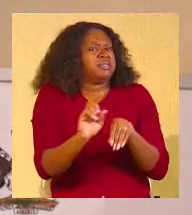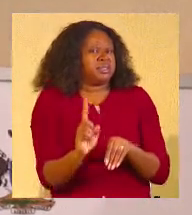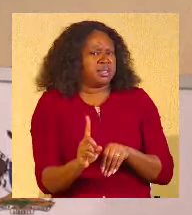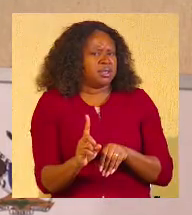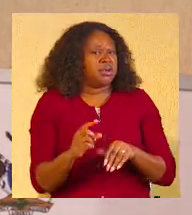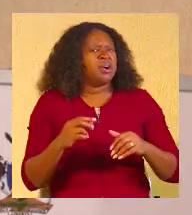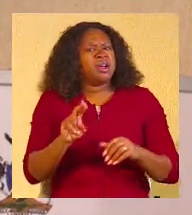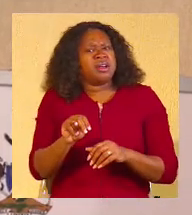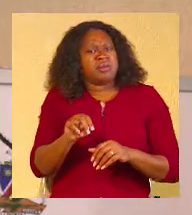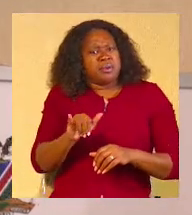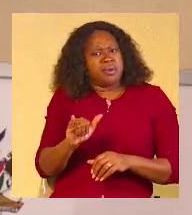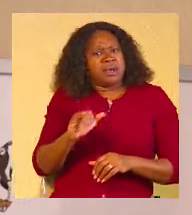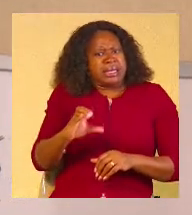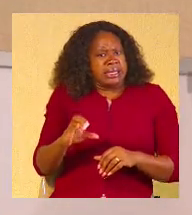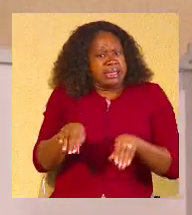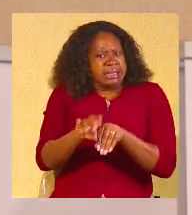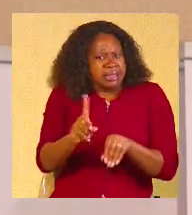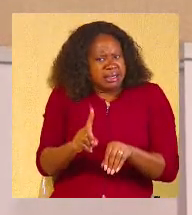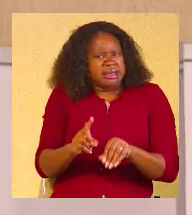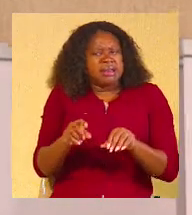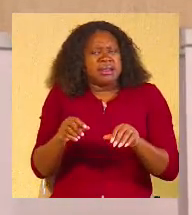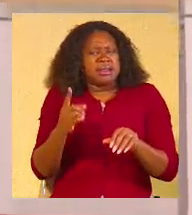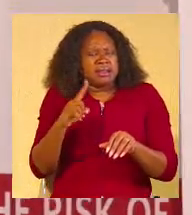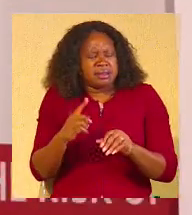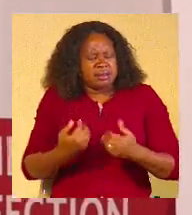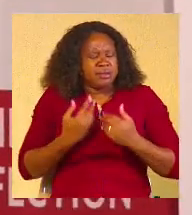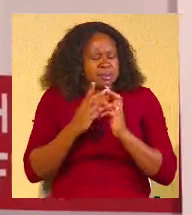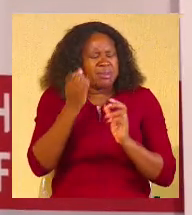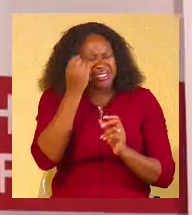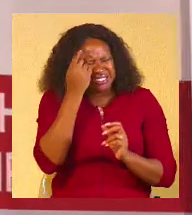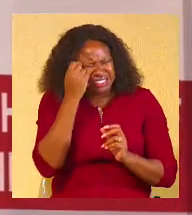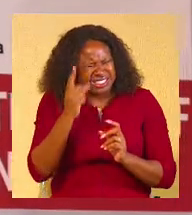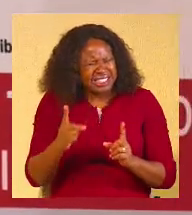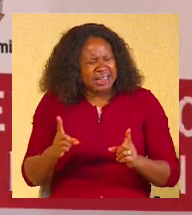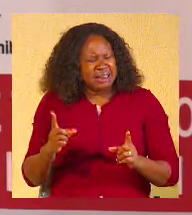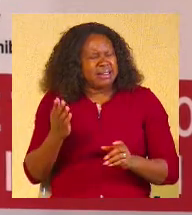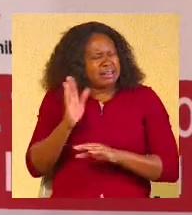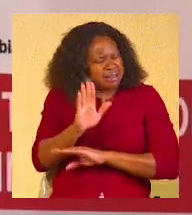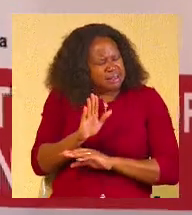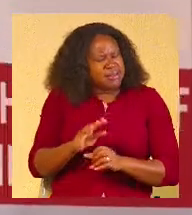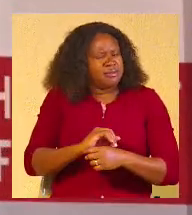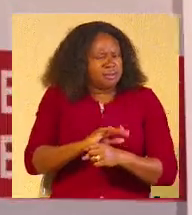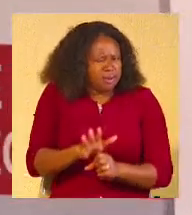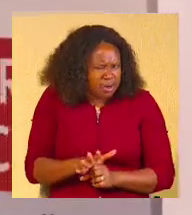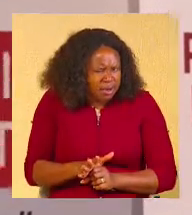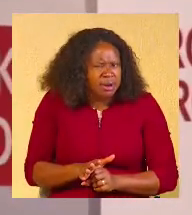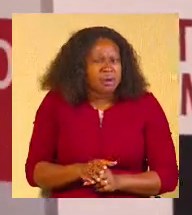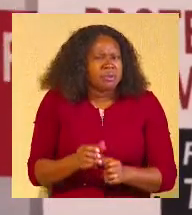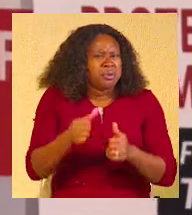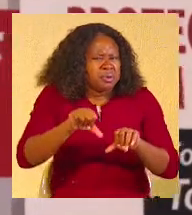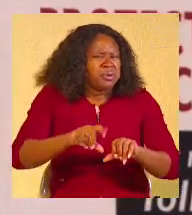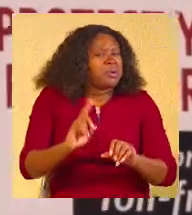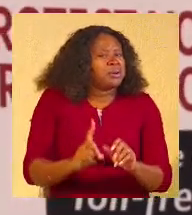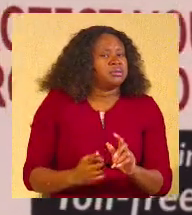people understand what is happening, they understand the severeness of this pandemic and what ramification can come from it,